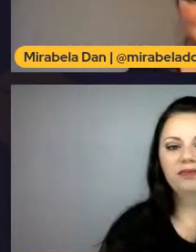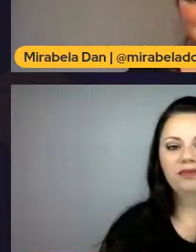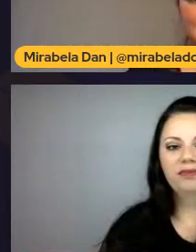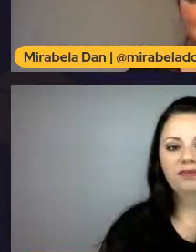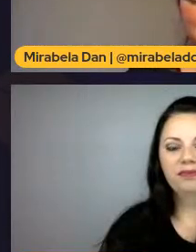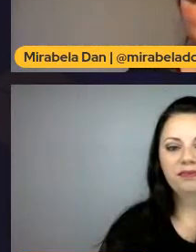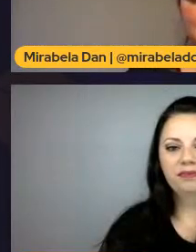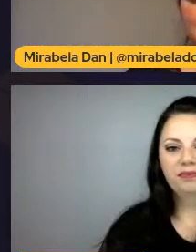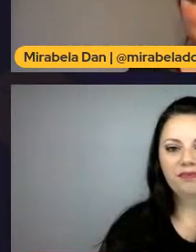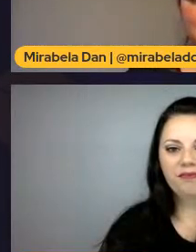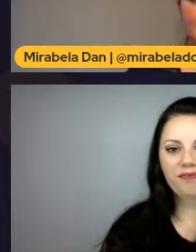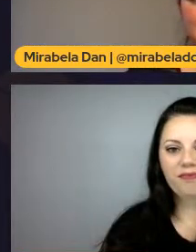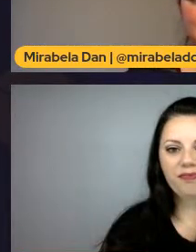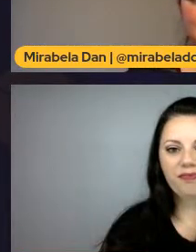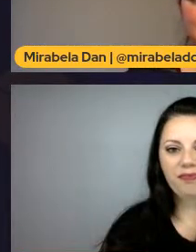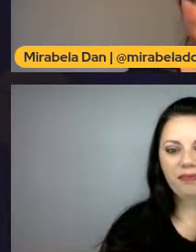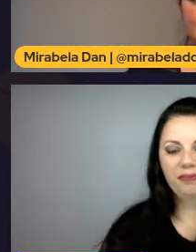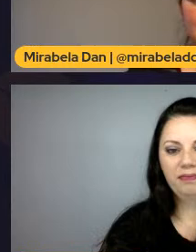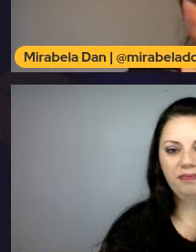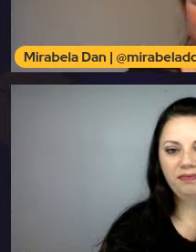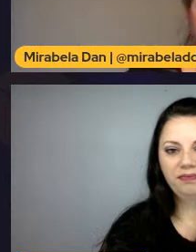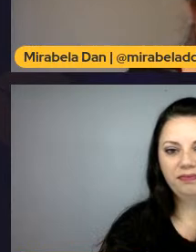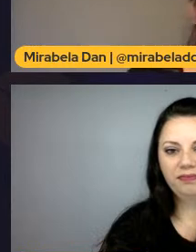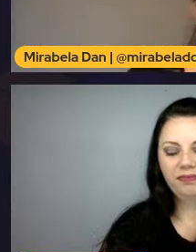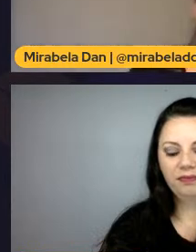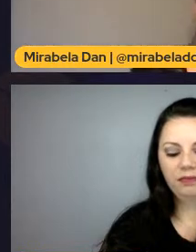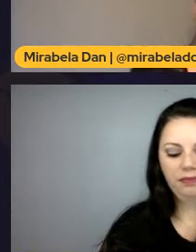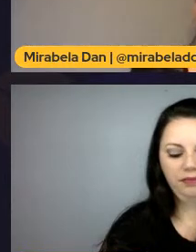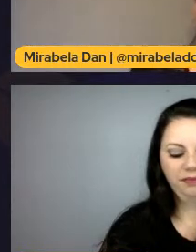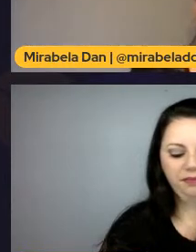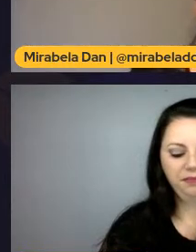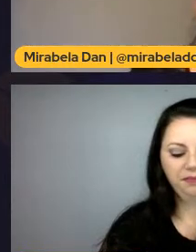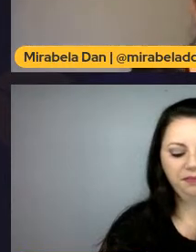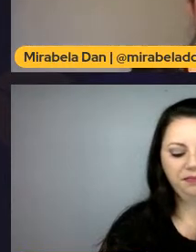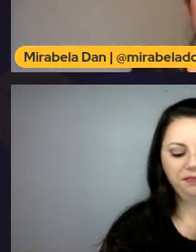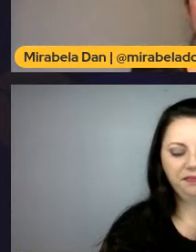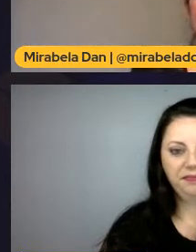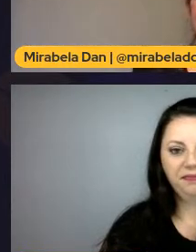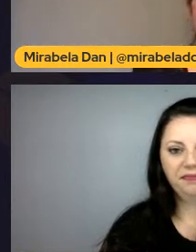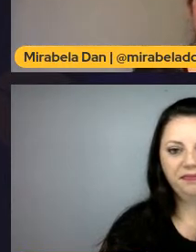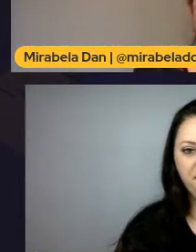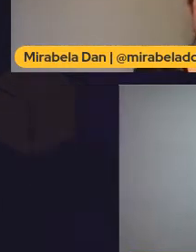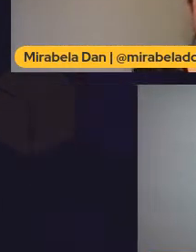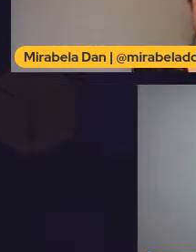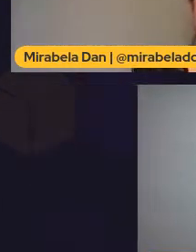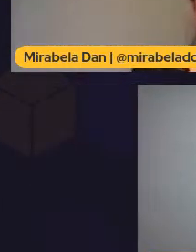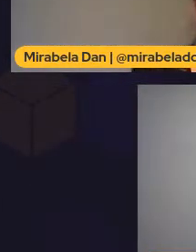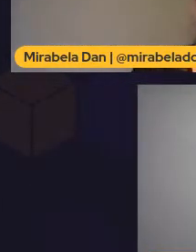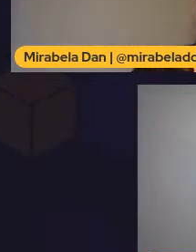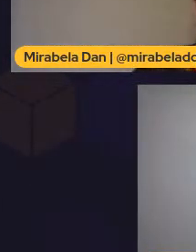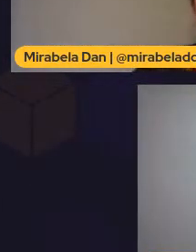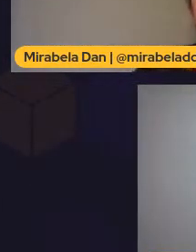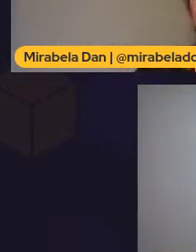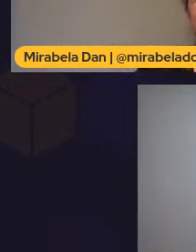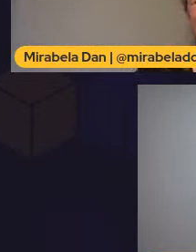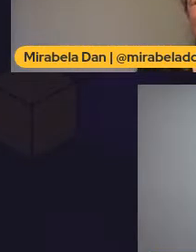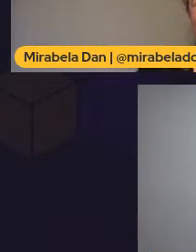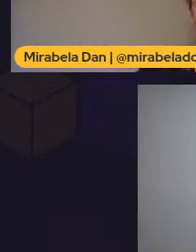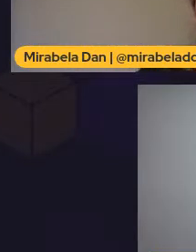Slack. Next up, we have one of my favorite AWS developer advocates, Darko Mesaroš. I hope I got that